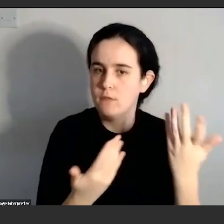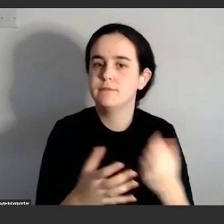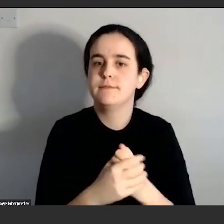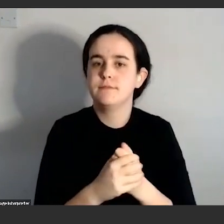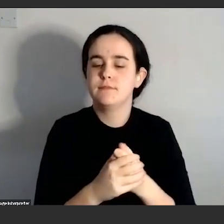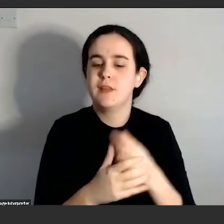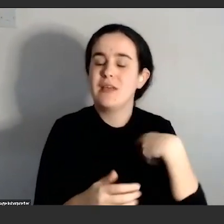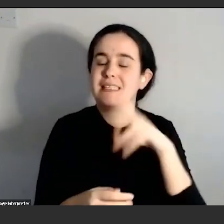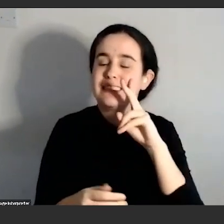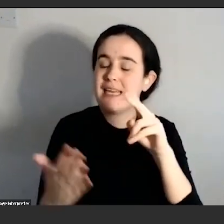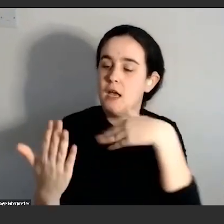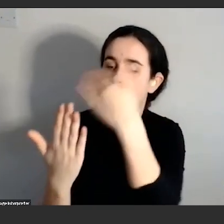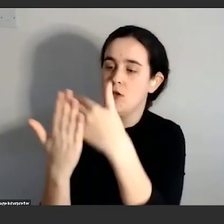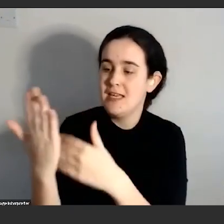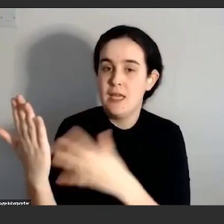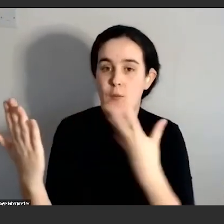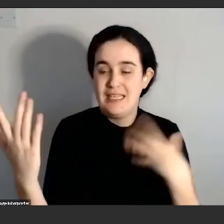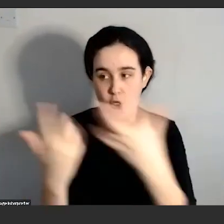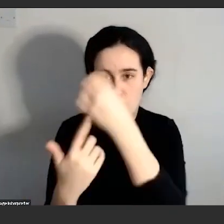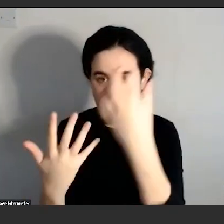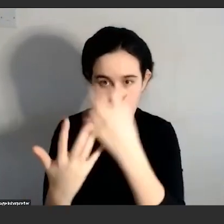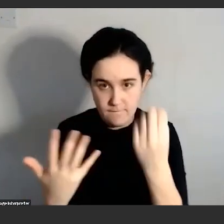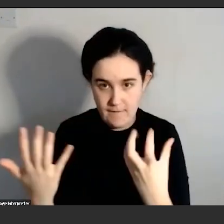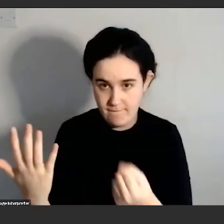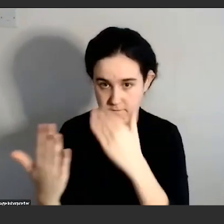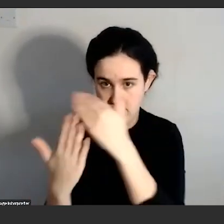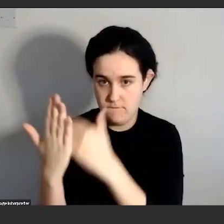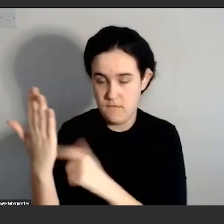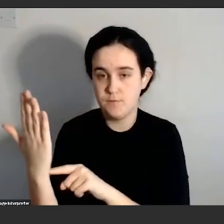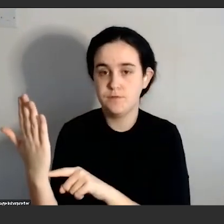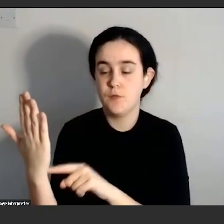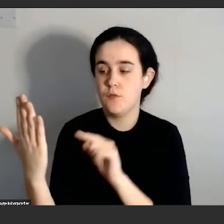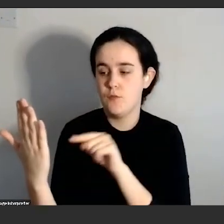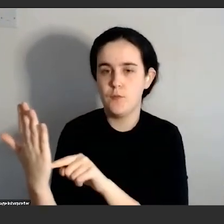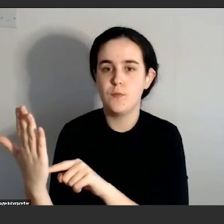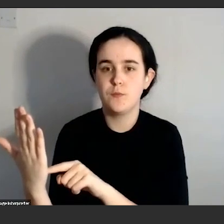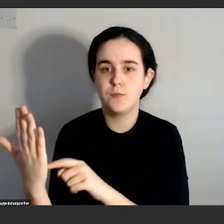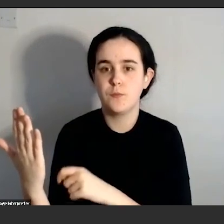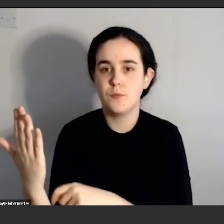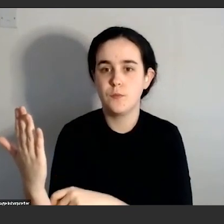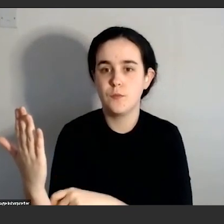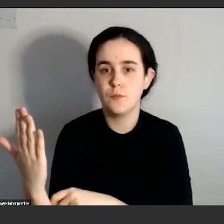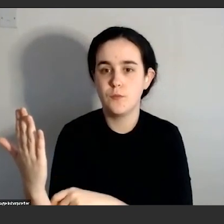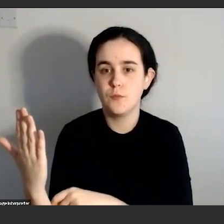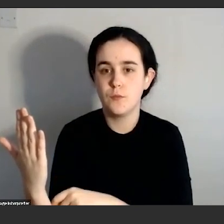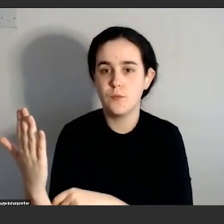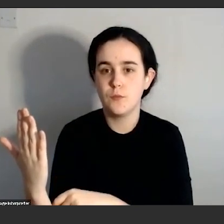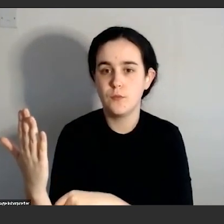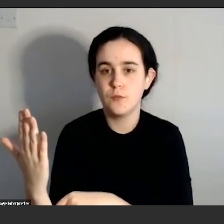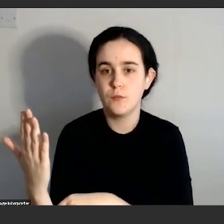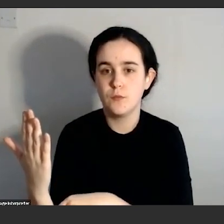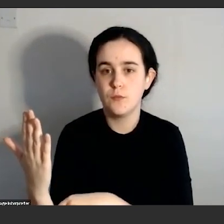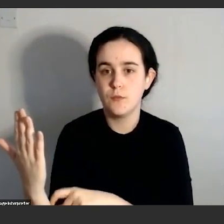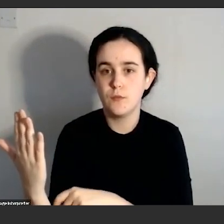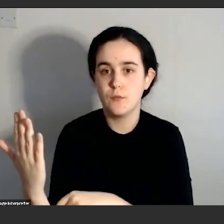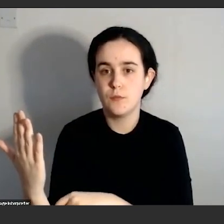during the assessment phase. These facilities are now in the process of implementing these transformational